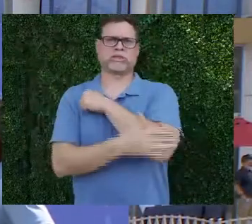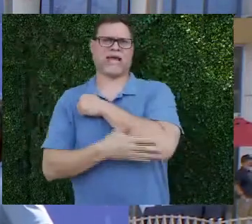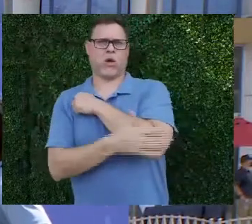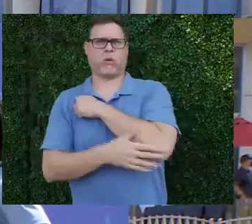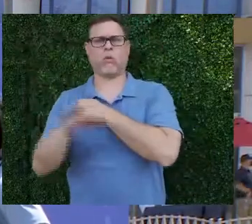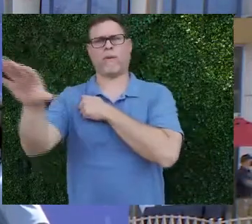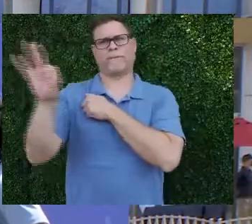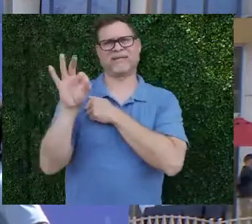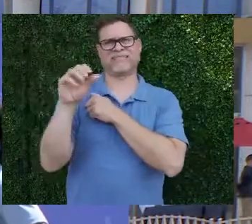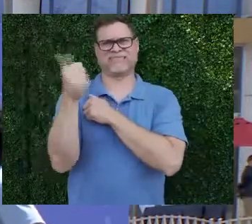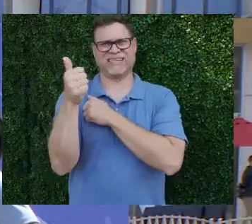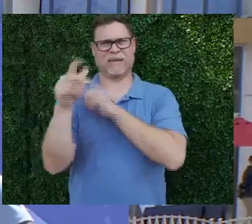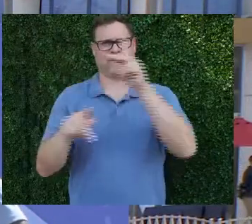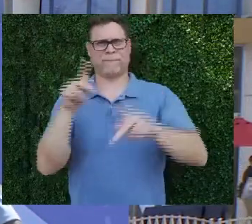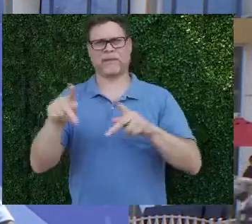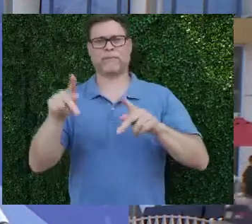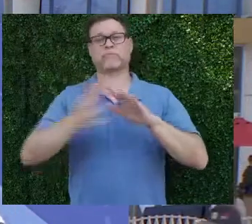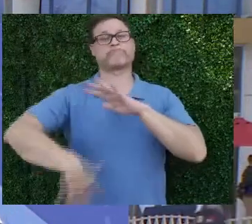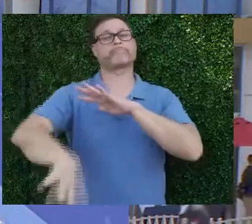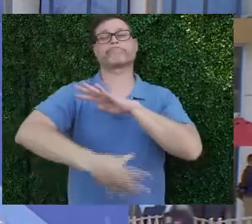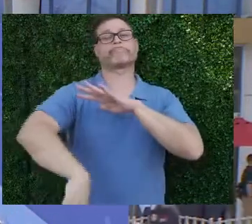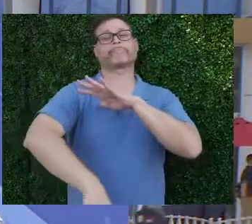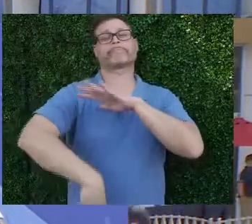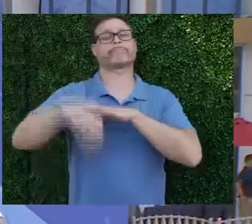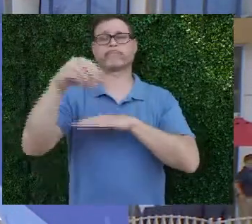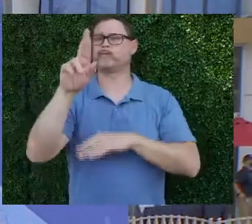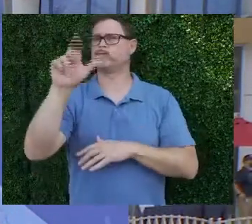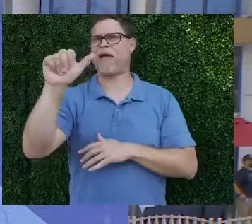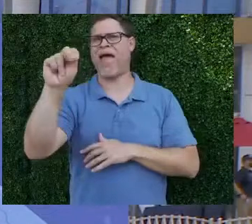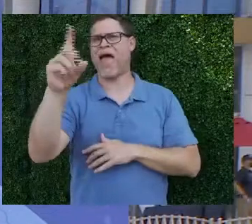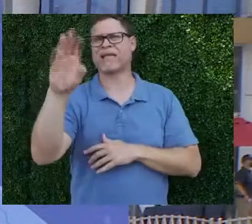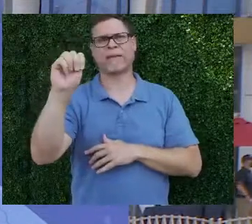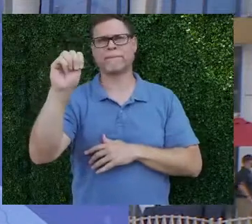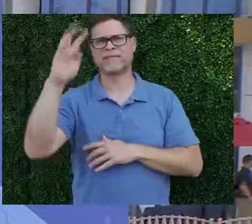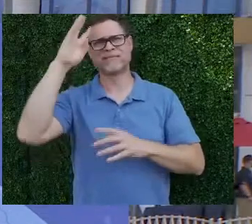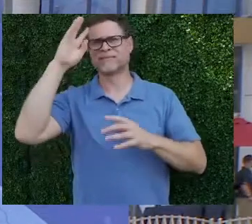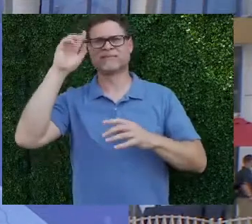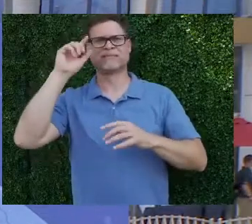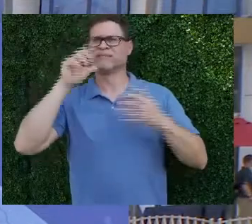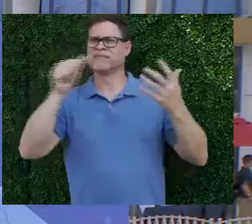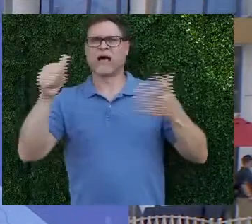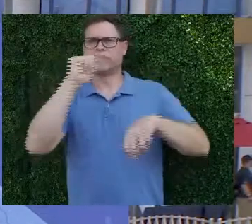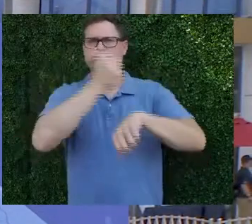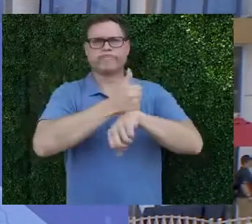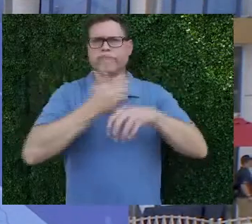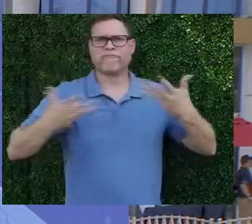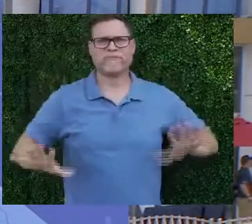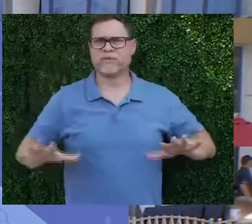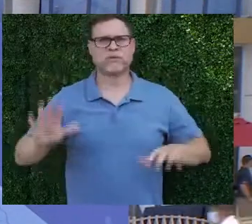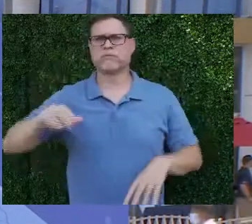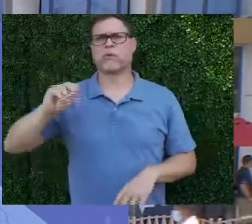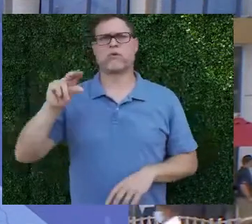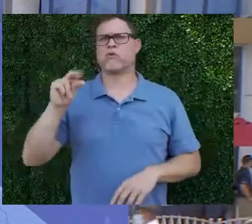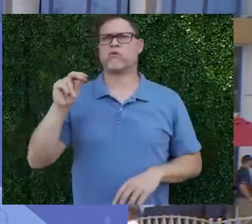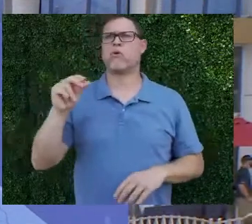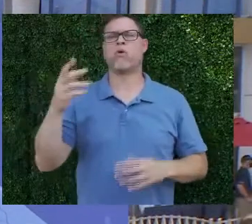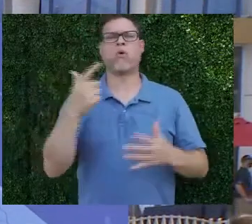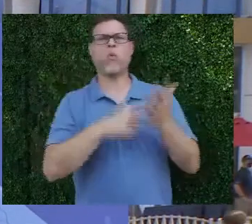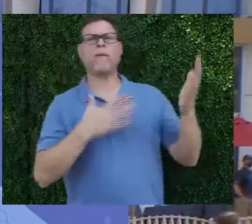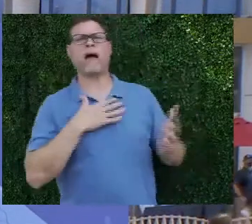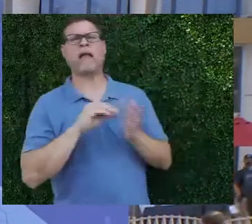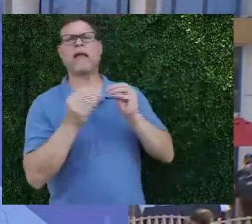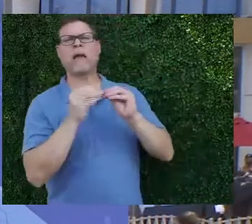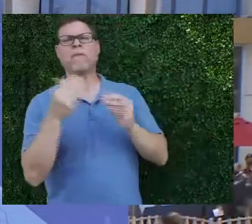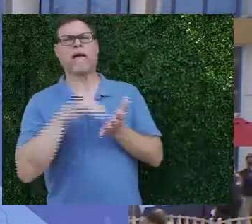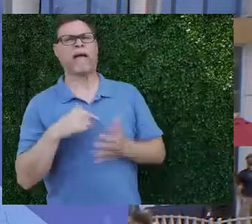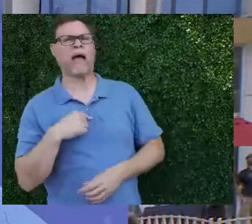10 people at random. Right, Scott? At random. This is not predetermined. Yes, at random. What was my number again? Yeah, no,